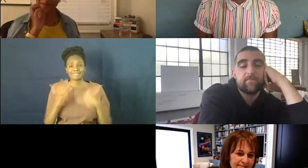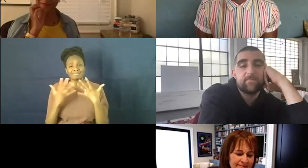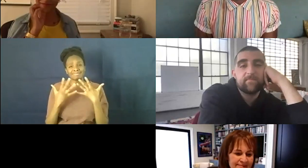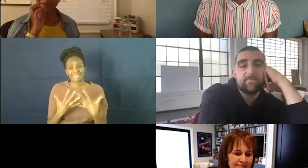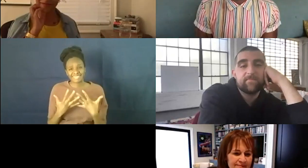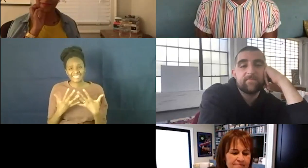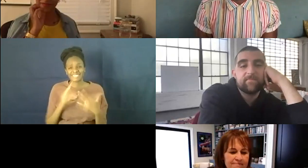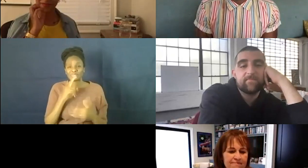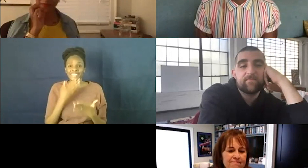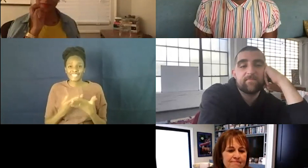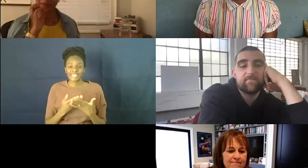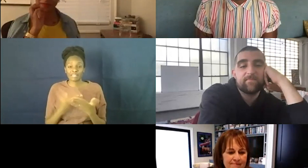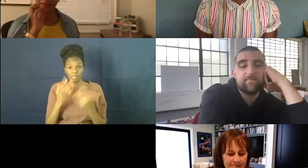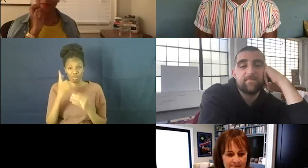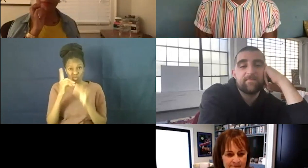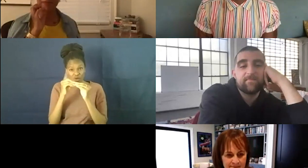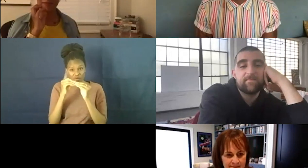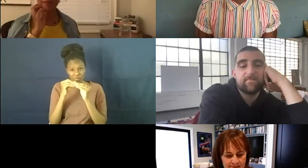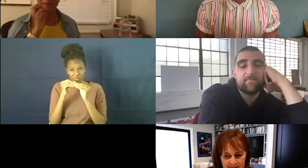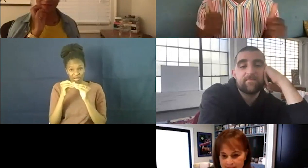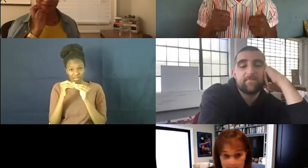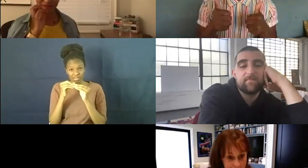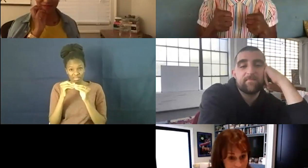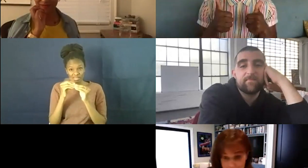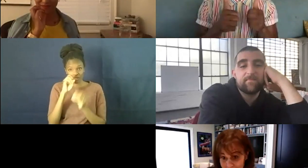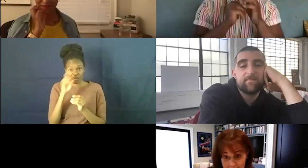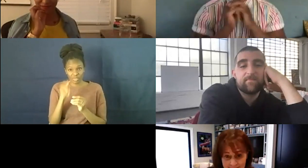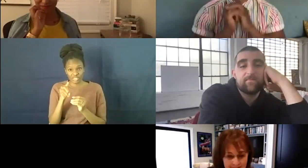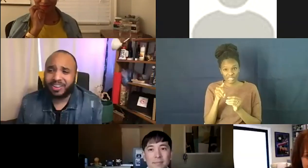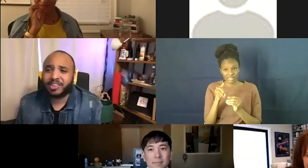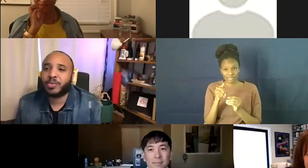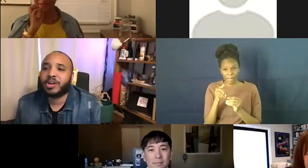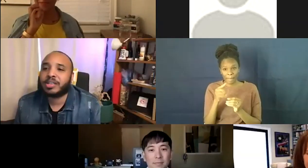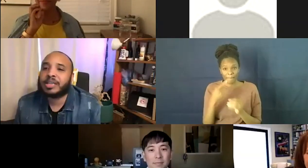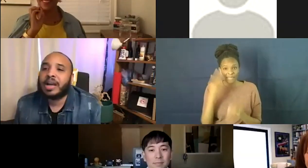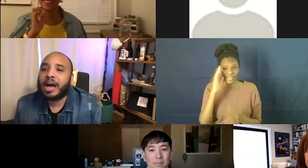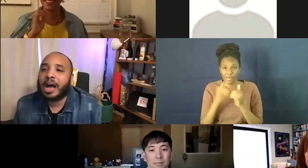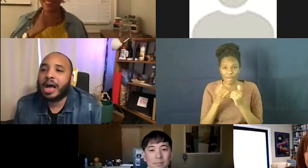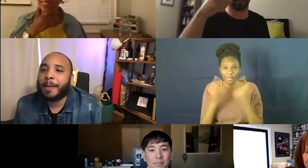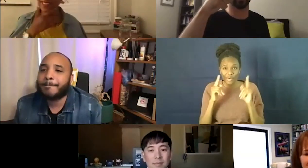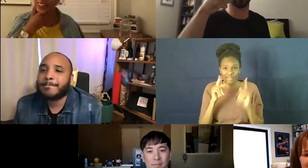good. Maybe we have time for one more. Is someone going to turn this off? I don't know how this works.